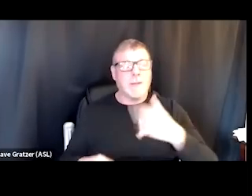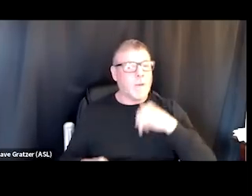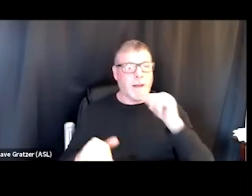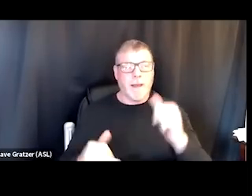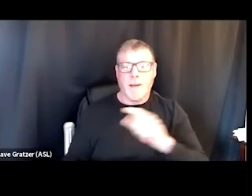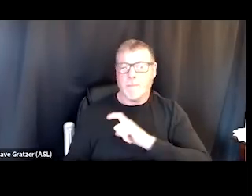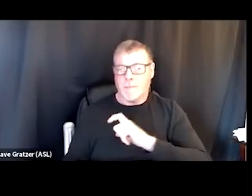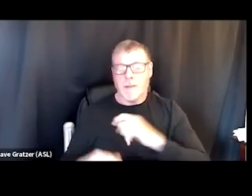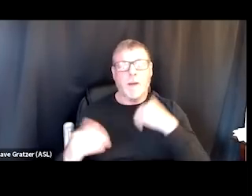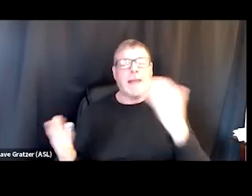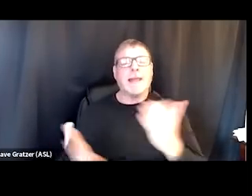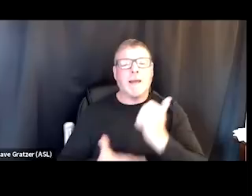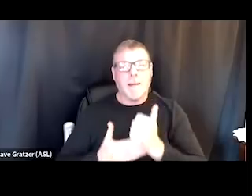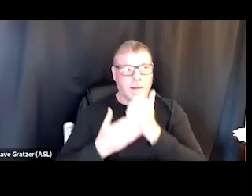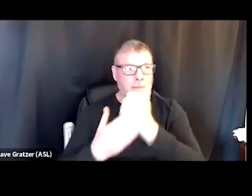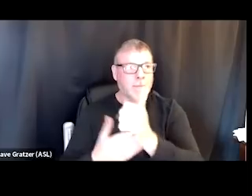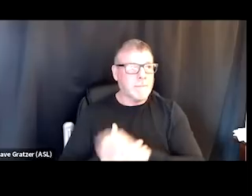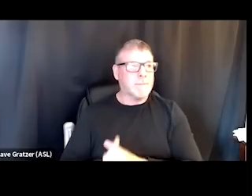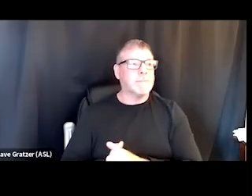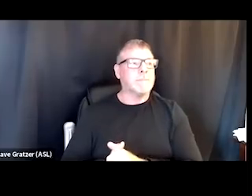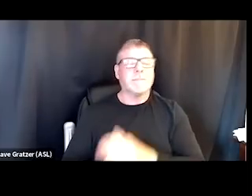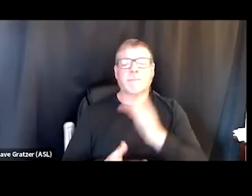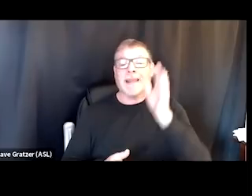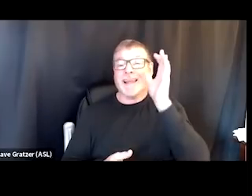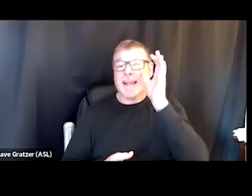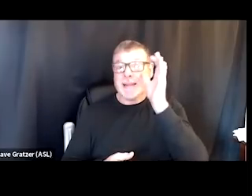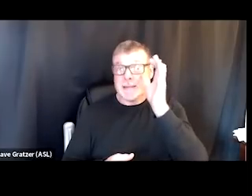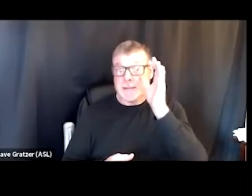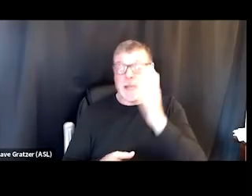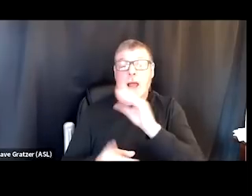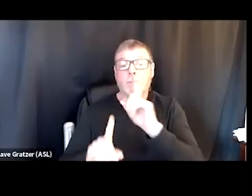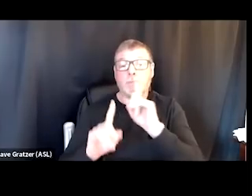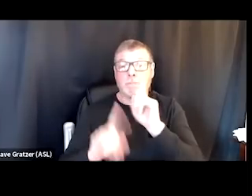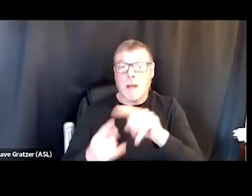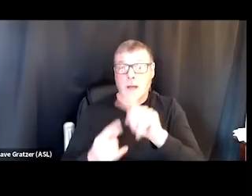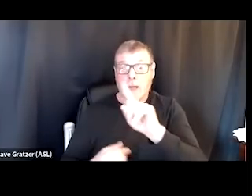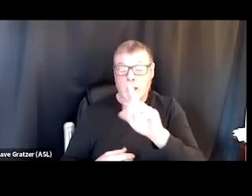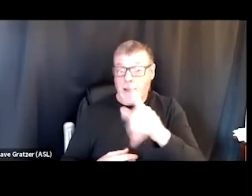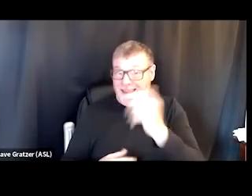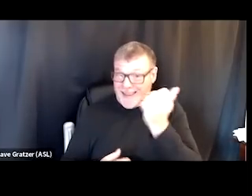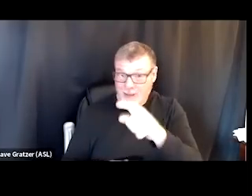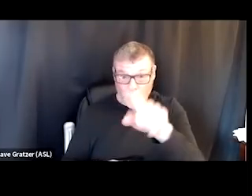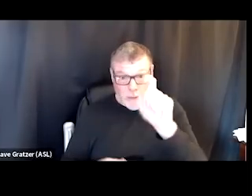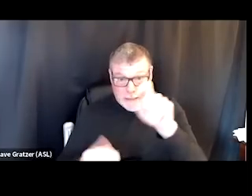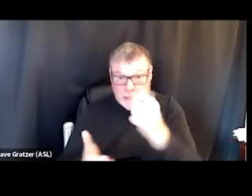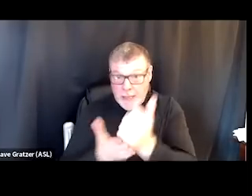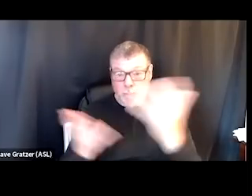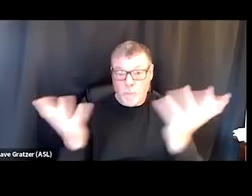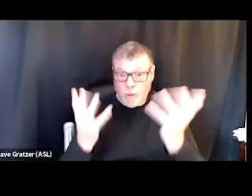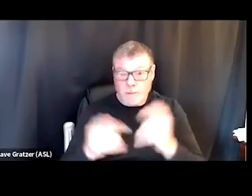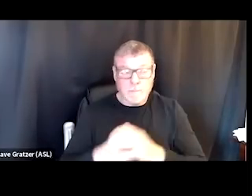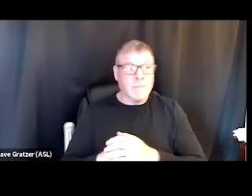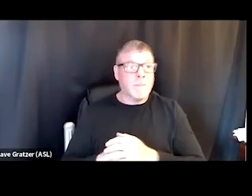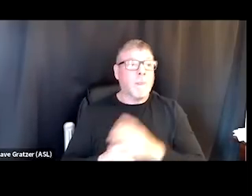help you. Listening, we respond to their answers. Is there anything we can do to help you? And many